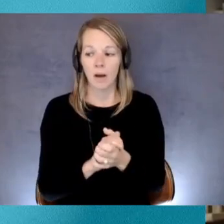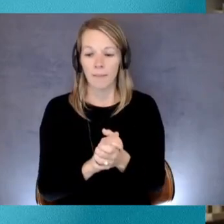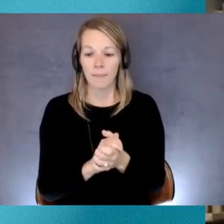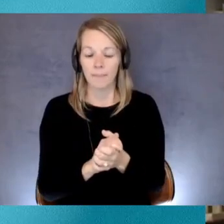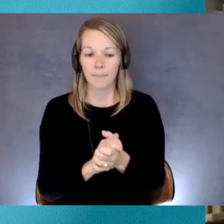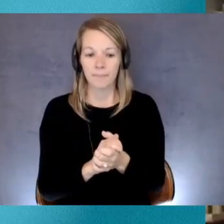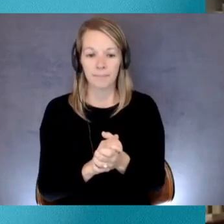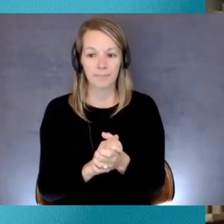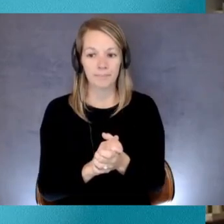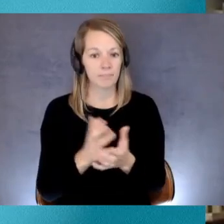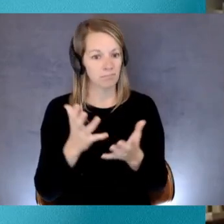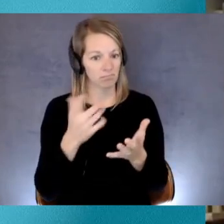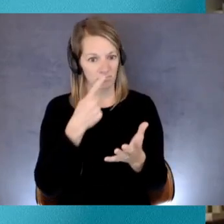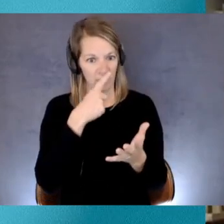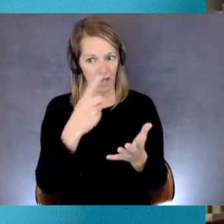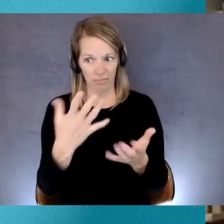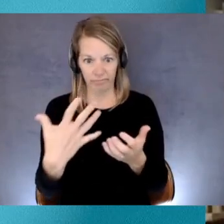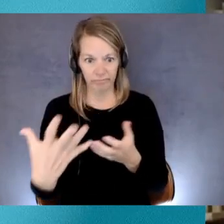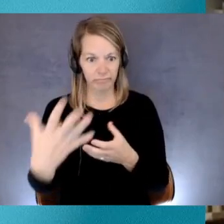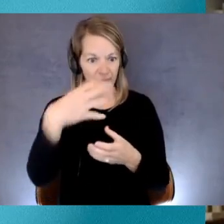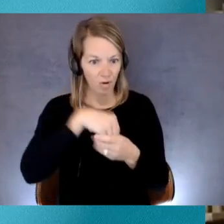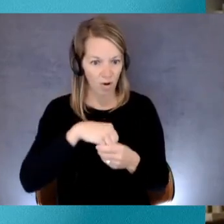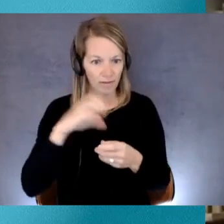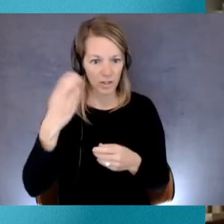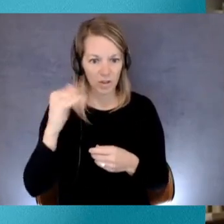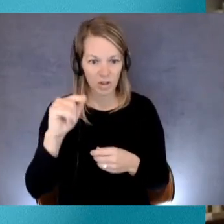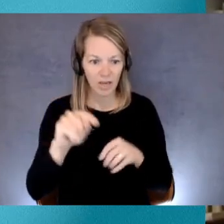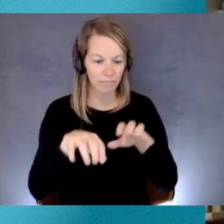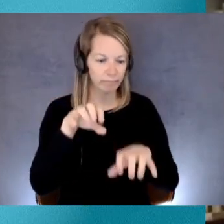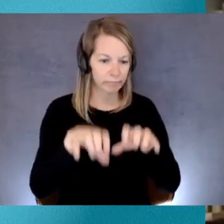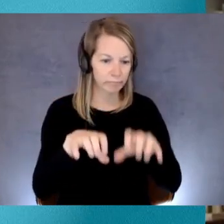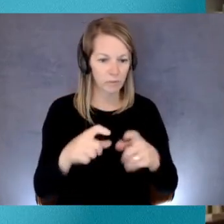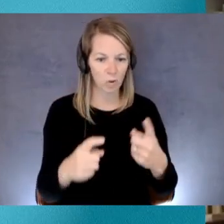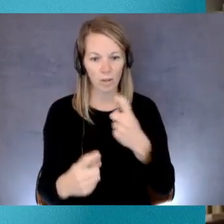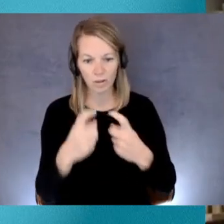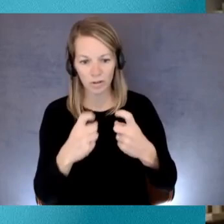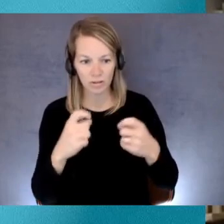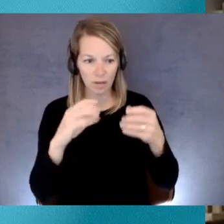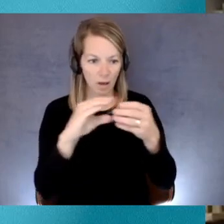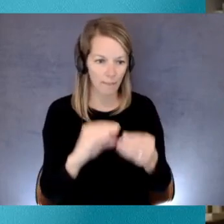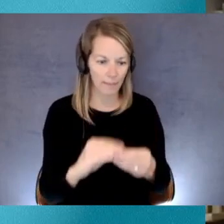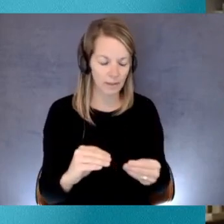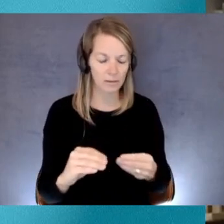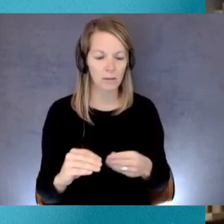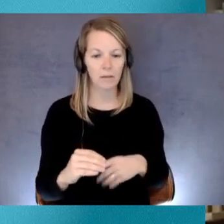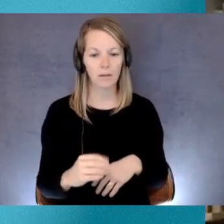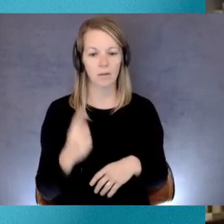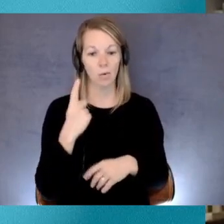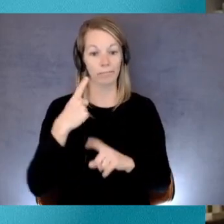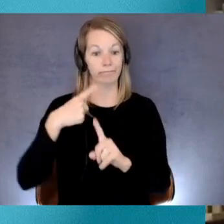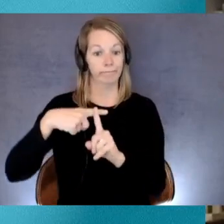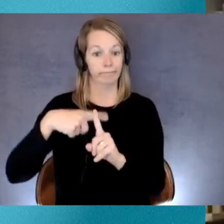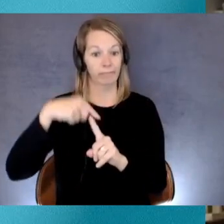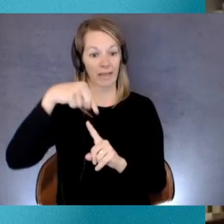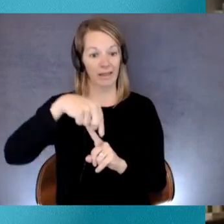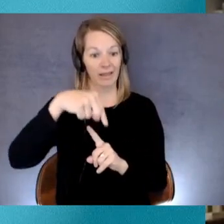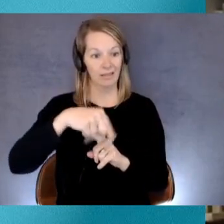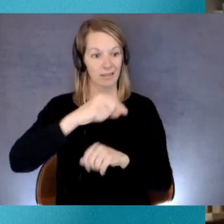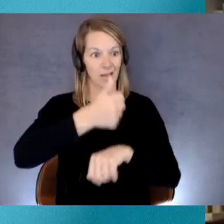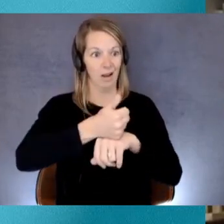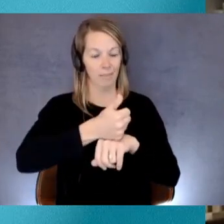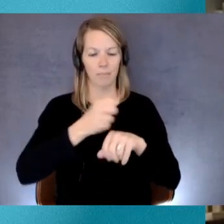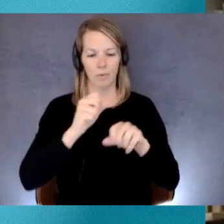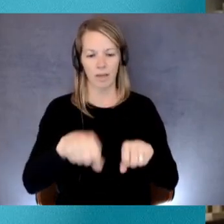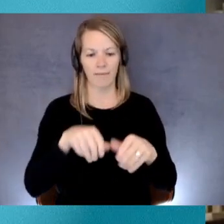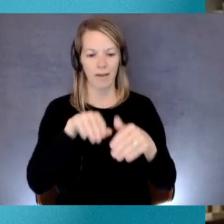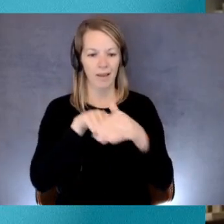be very involved in the chat, drop any comments and questions. And one of the advantages of being in this format is that we can have